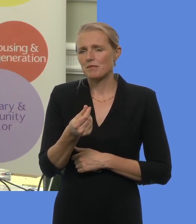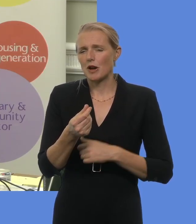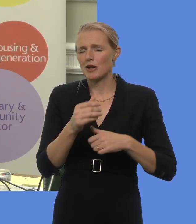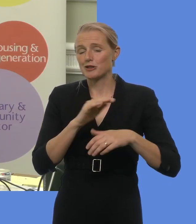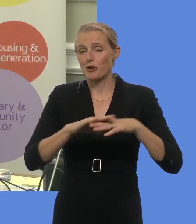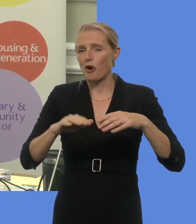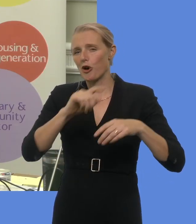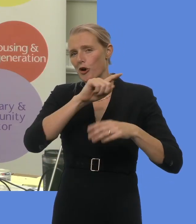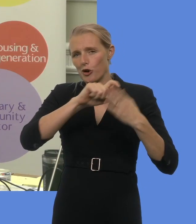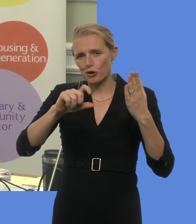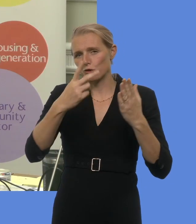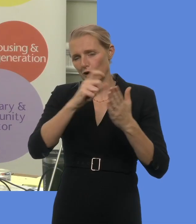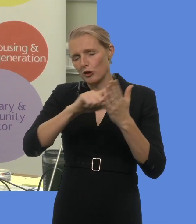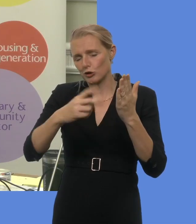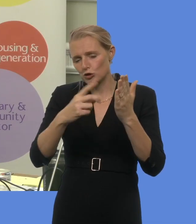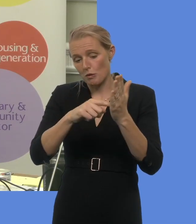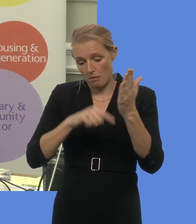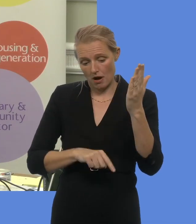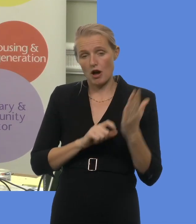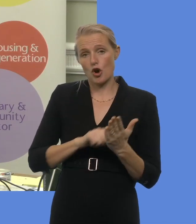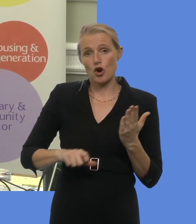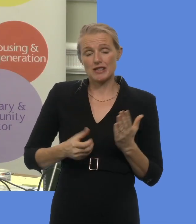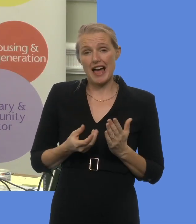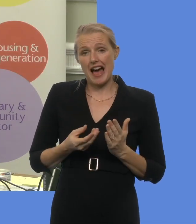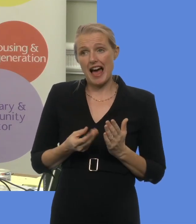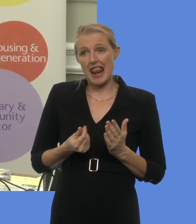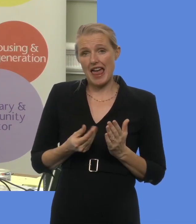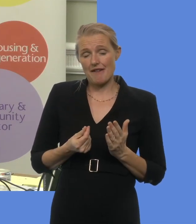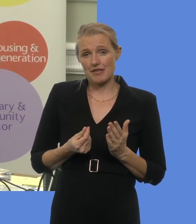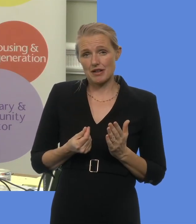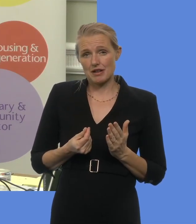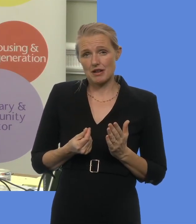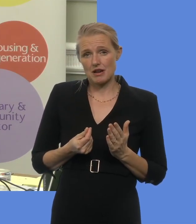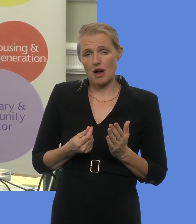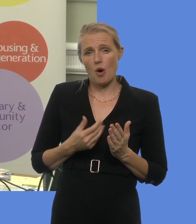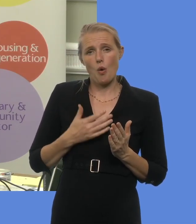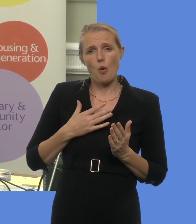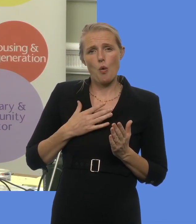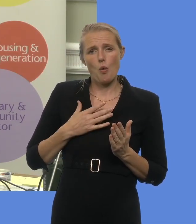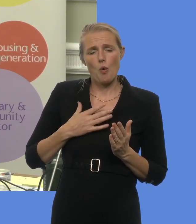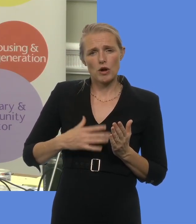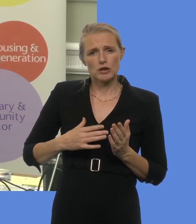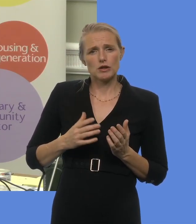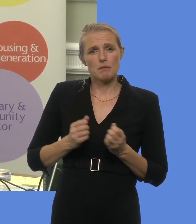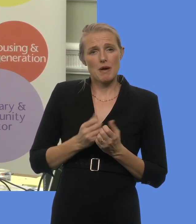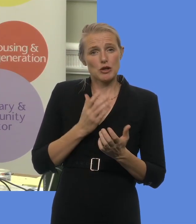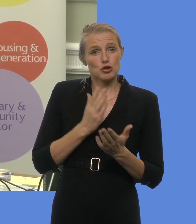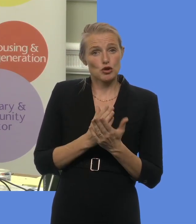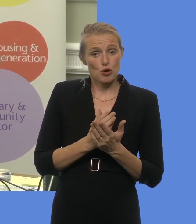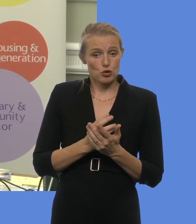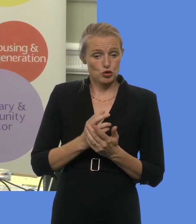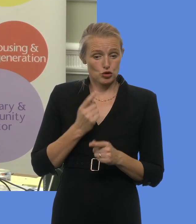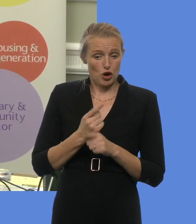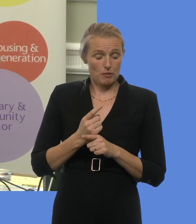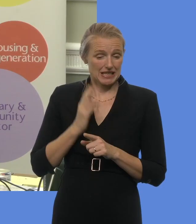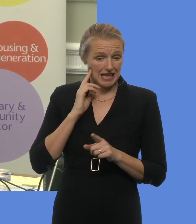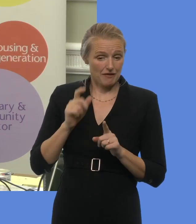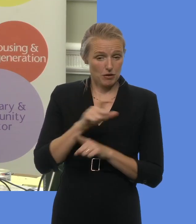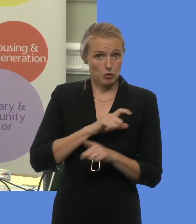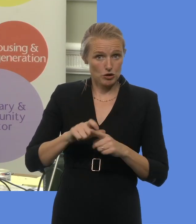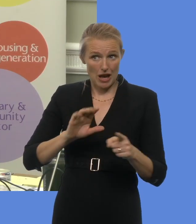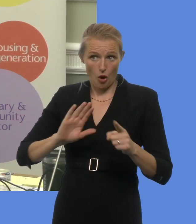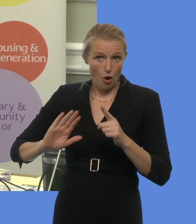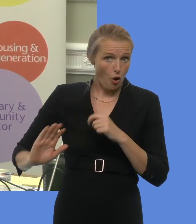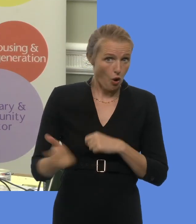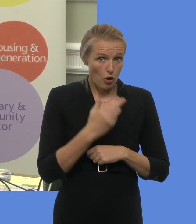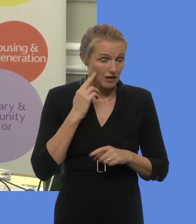obviously, but to change the word part to this act, so to reference in the entire deaf community, instead of those